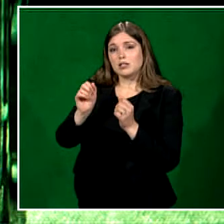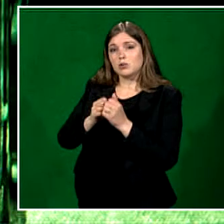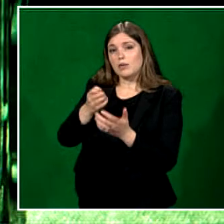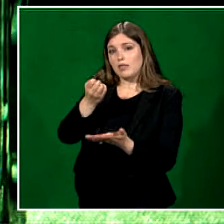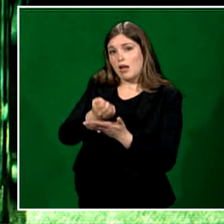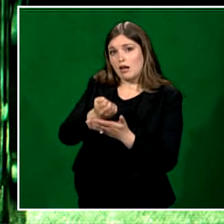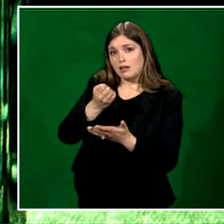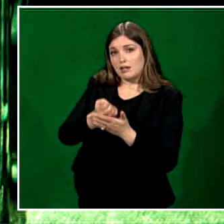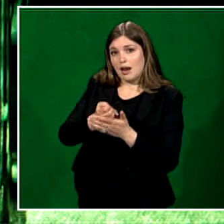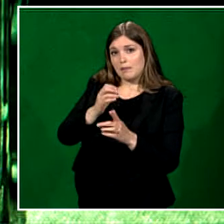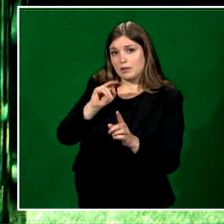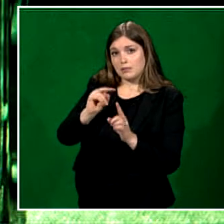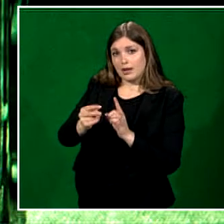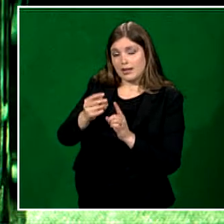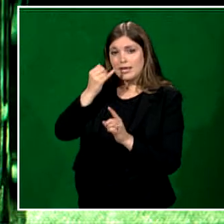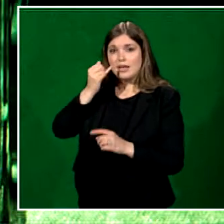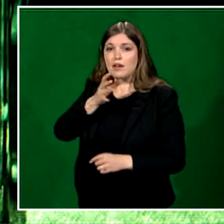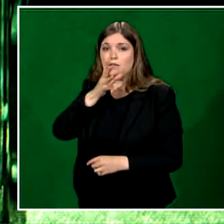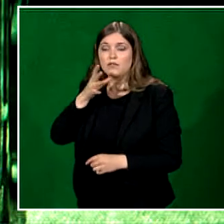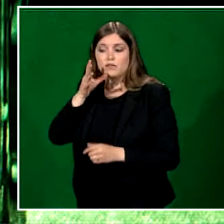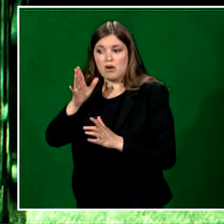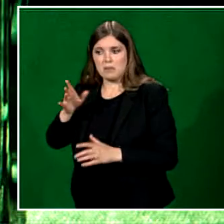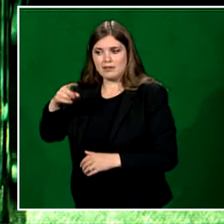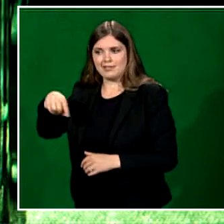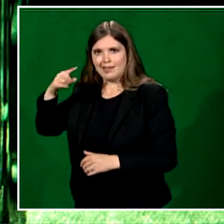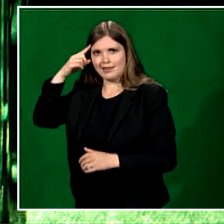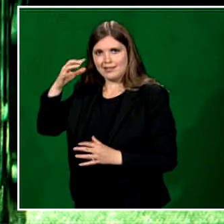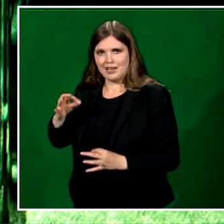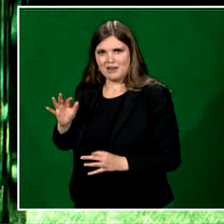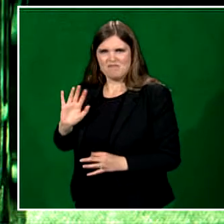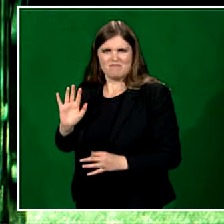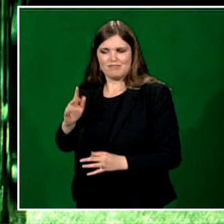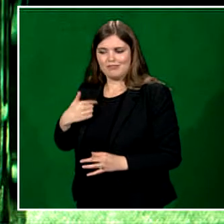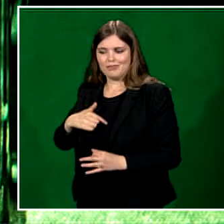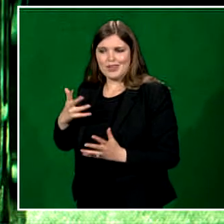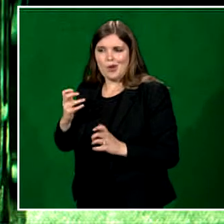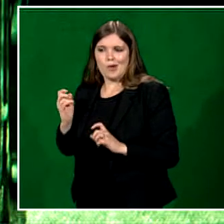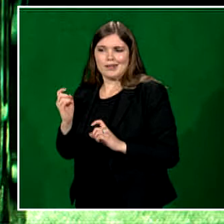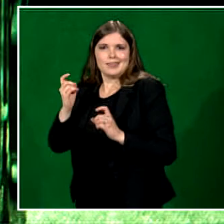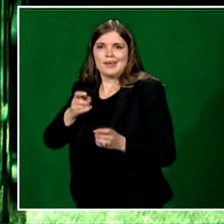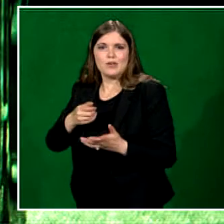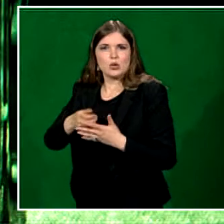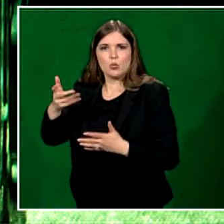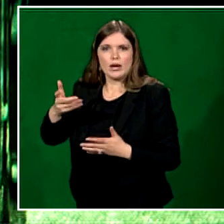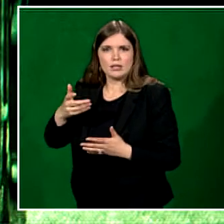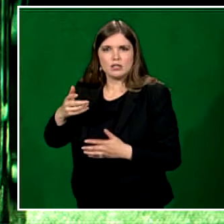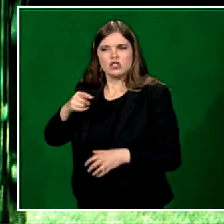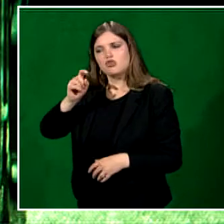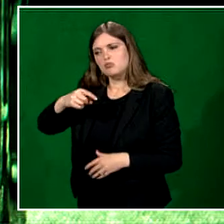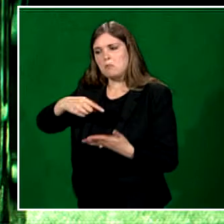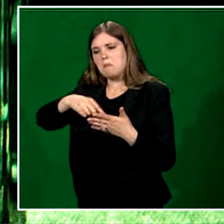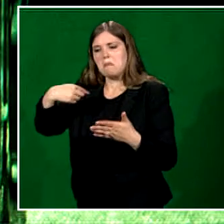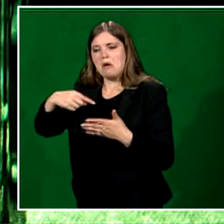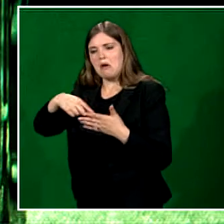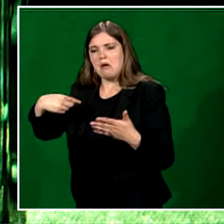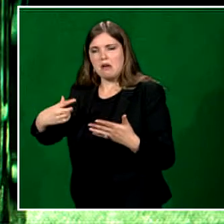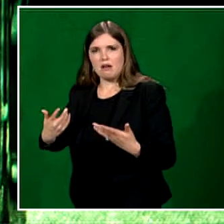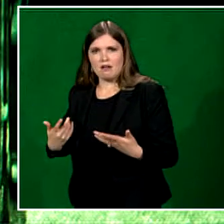if farmers decide they don't want to give you their pineapple waste anymore and they want to charge you for their pineapple